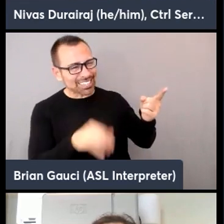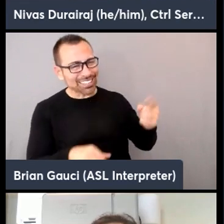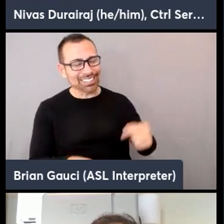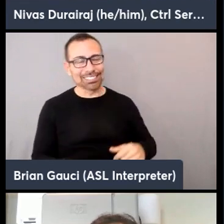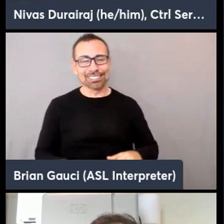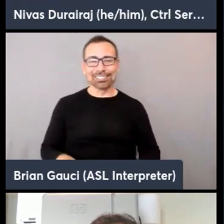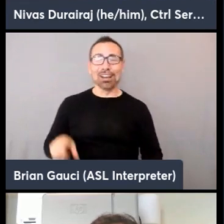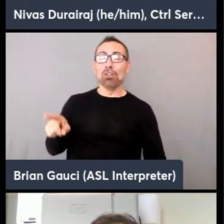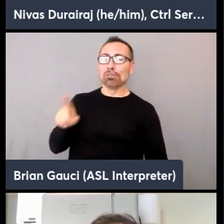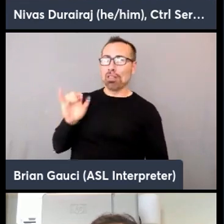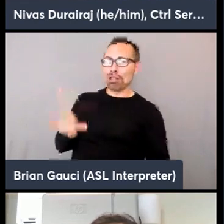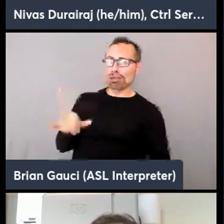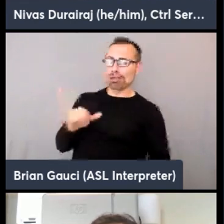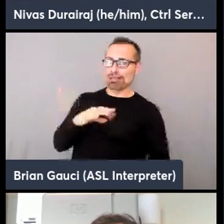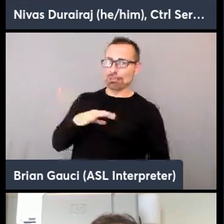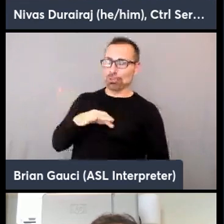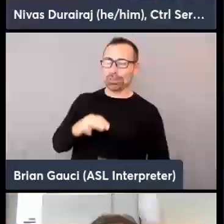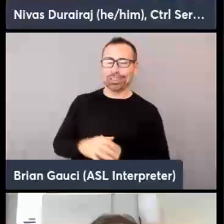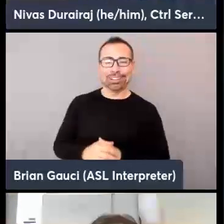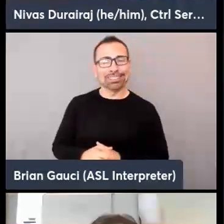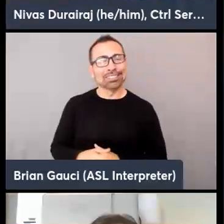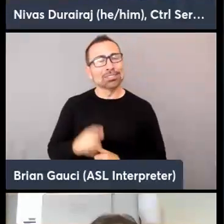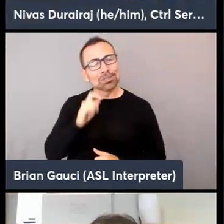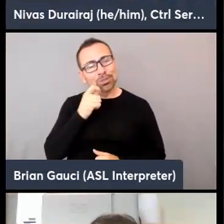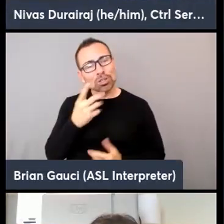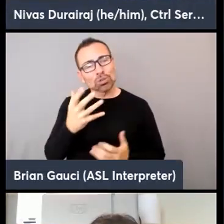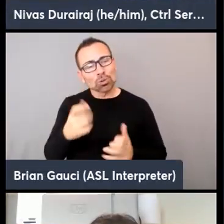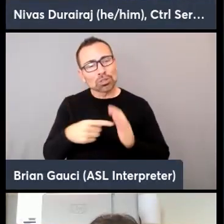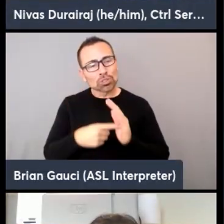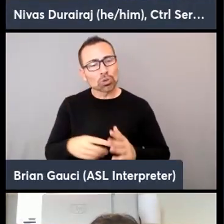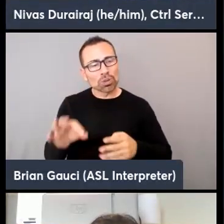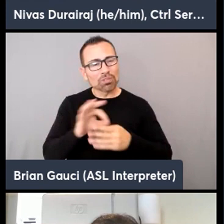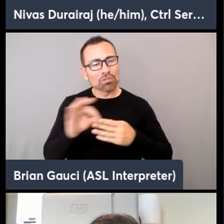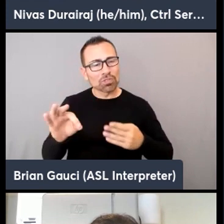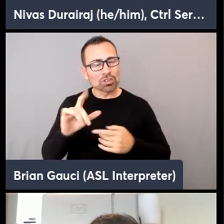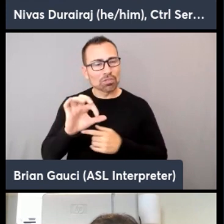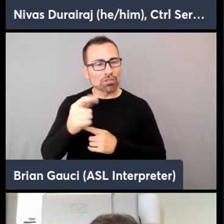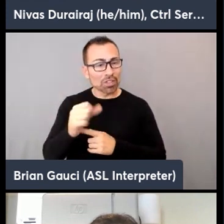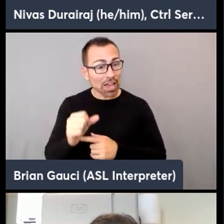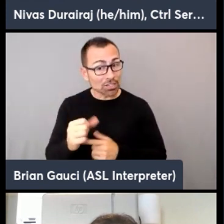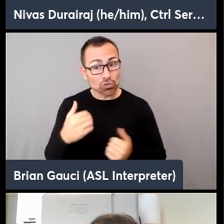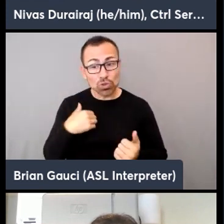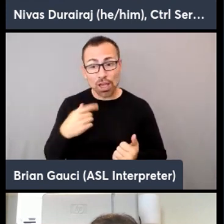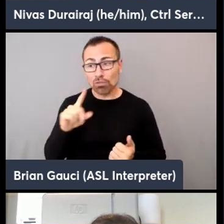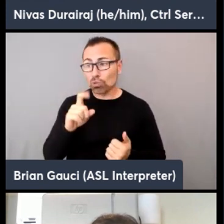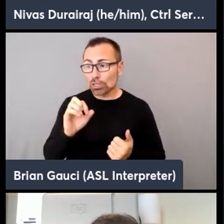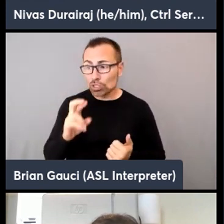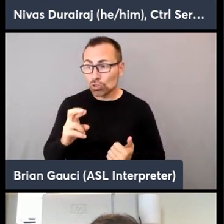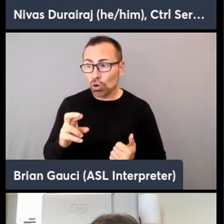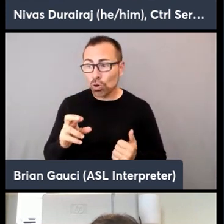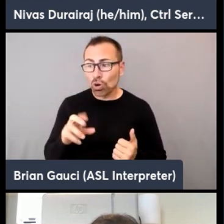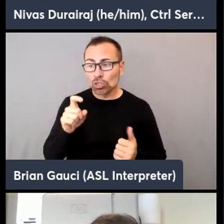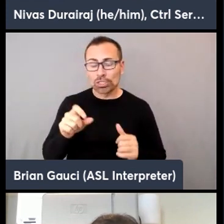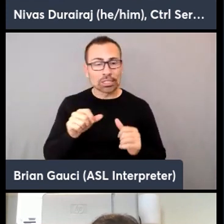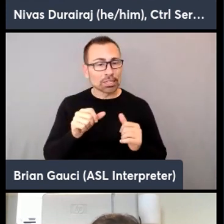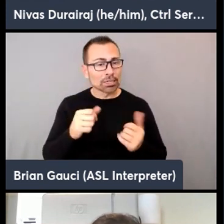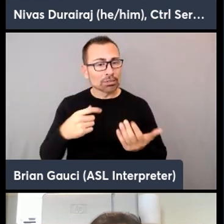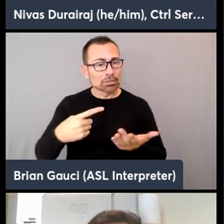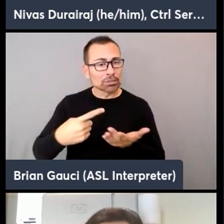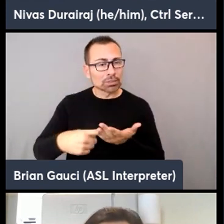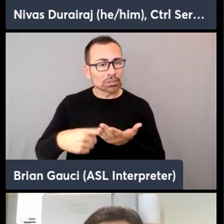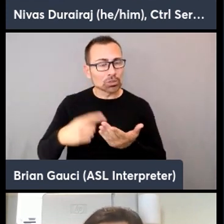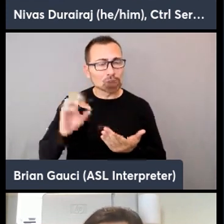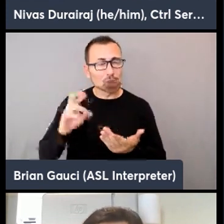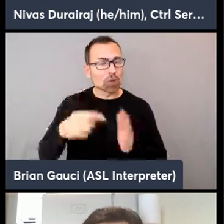So that's kind of what I wanted to show you with feature flags. Do you guys have questions, or should I talk a little bit about or should I show